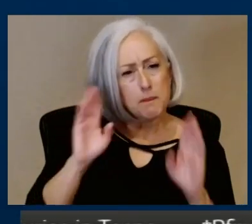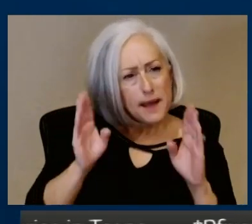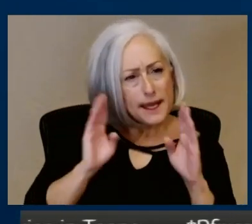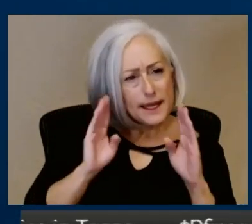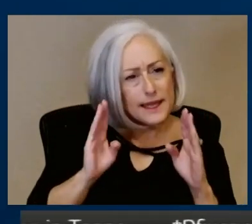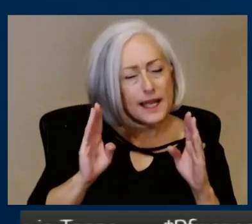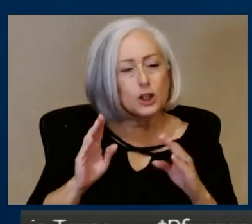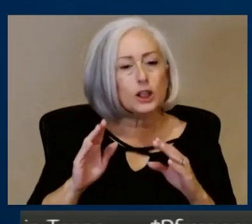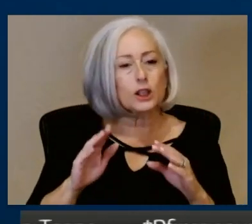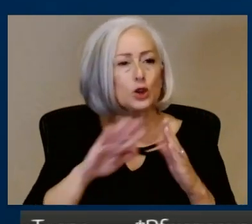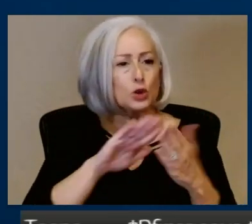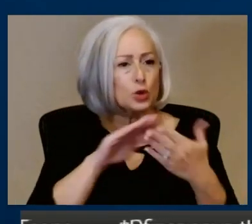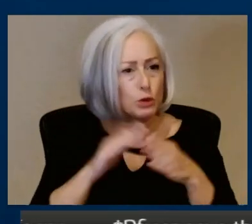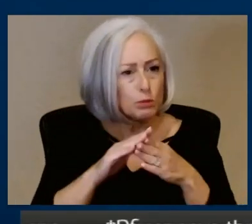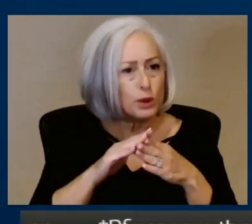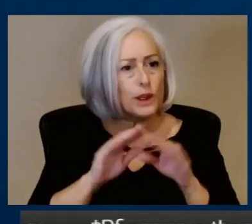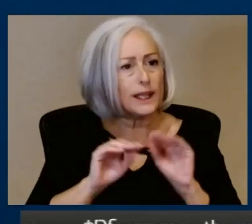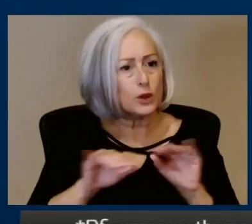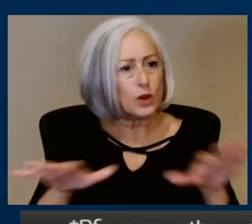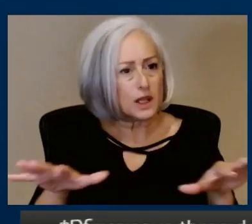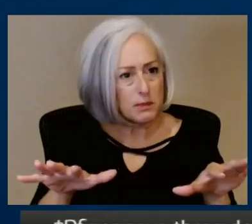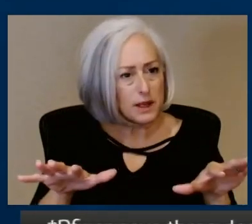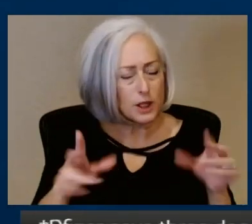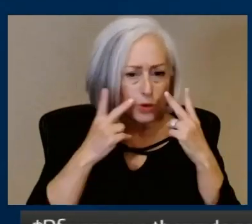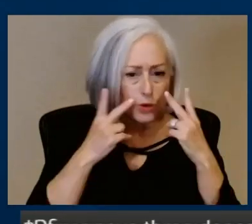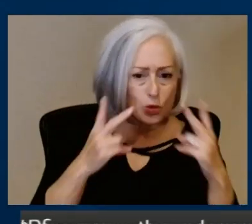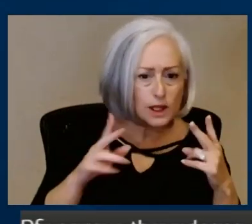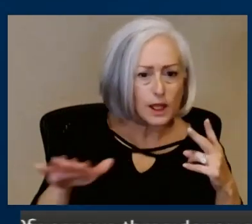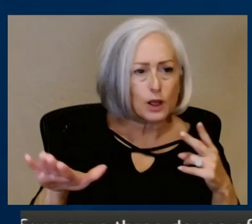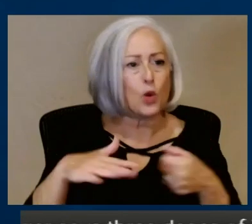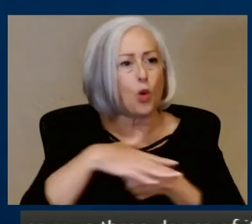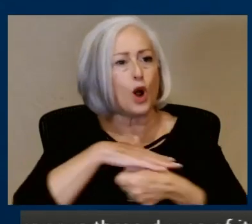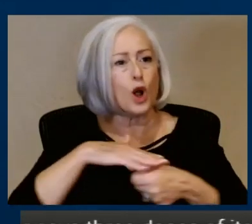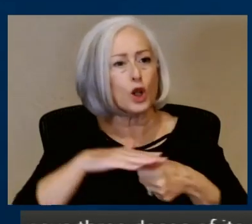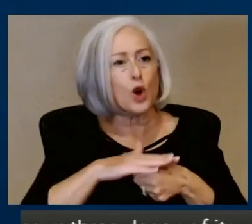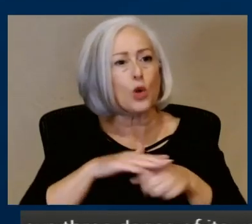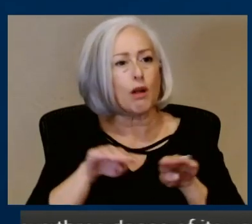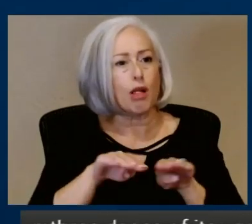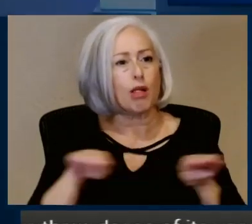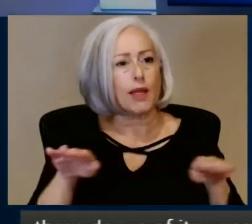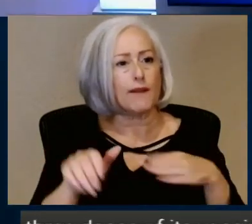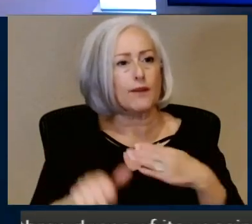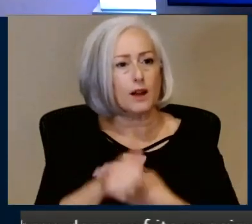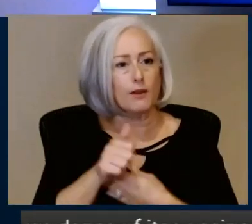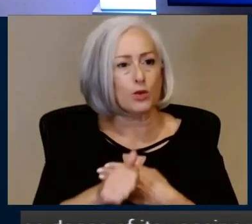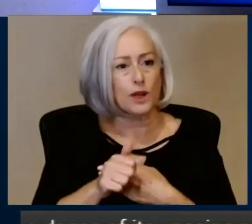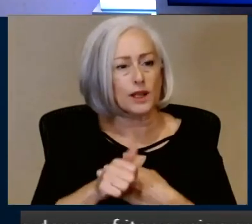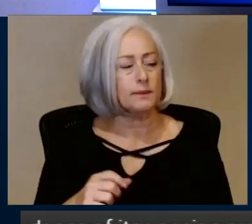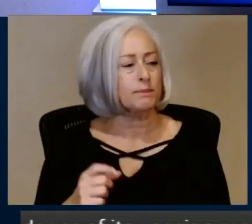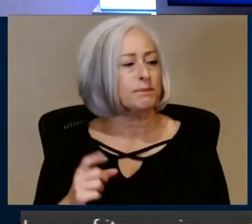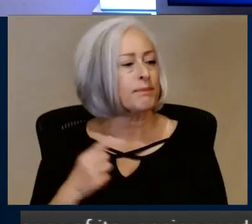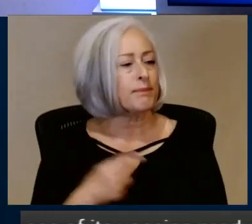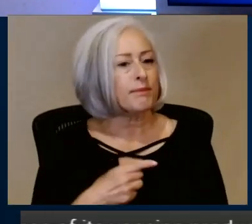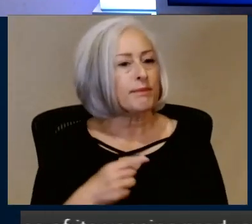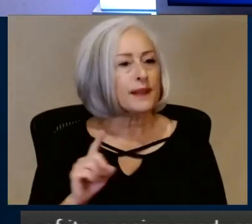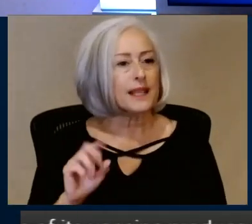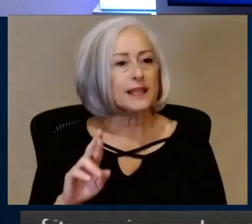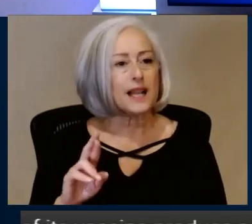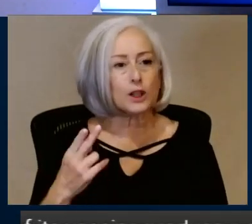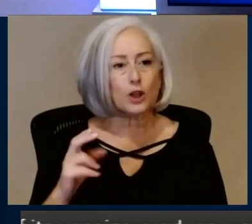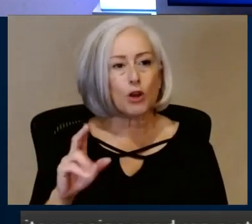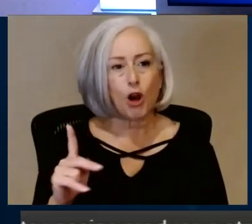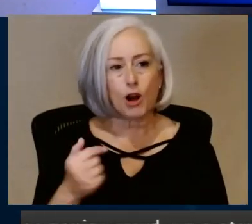to try to ascertain your local level of risk. Dr. Hawkinson, I want to get to some community questions. There's several for you